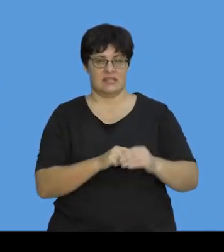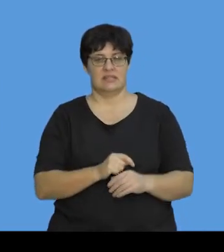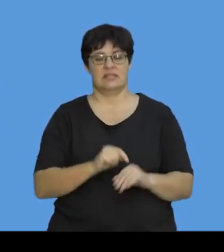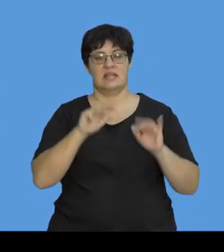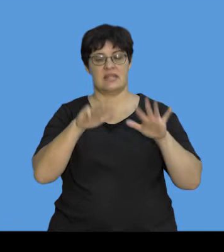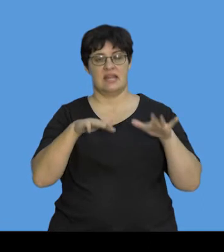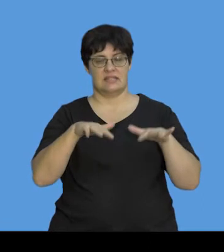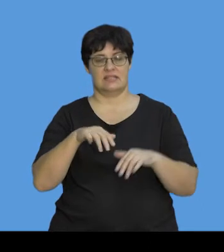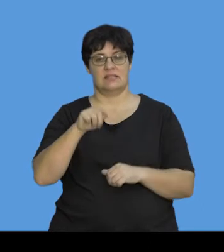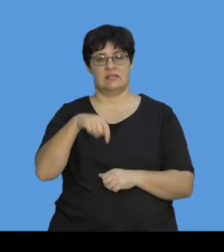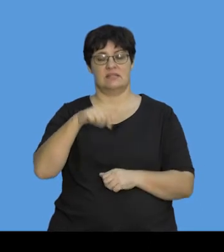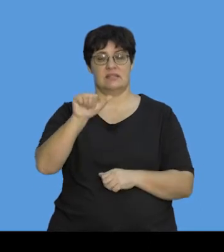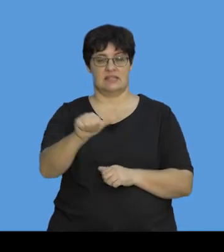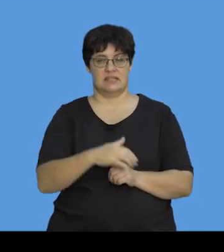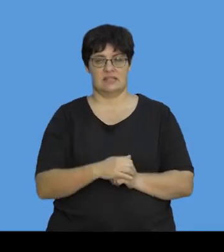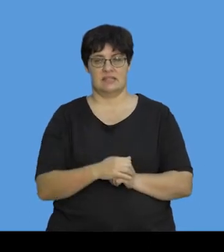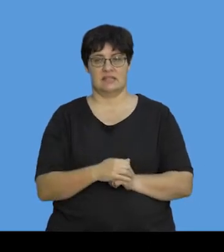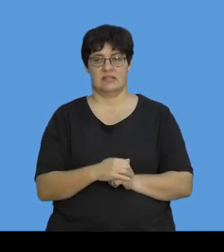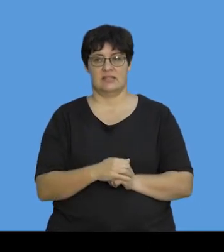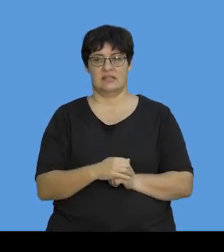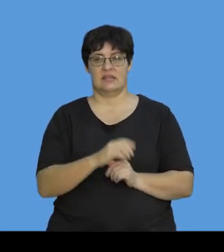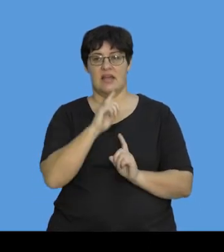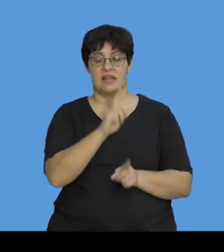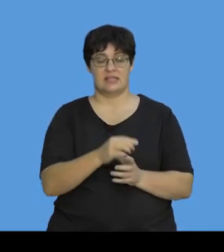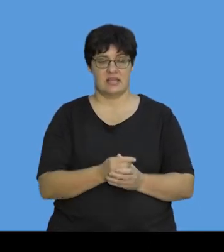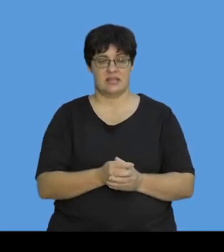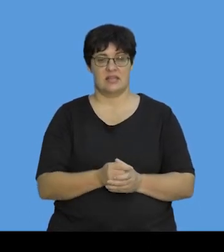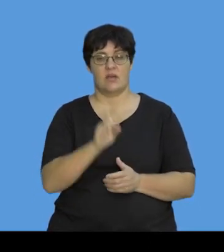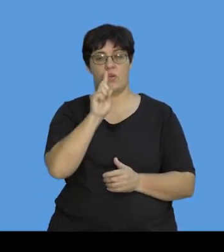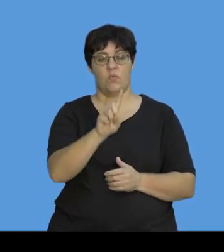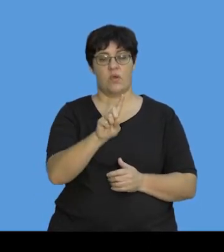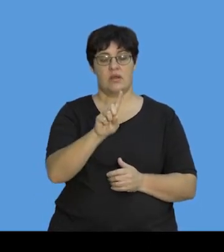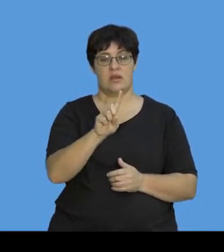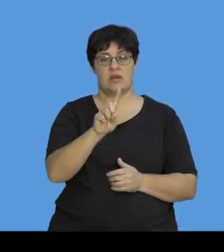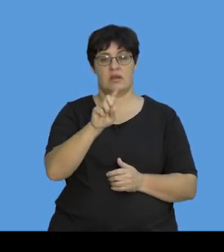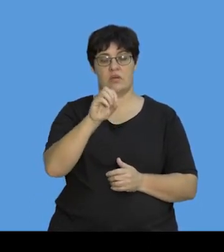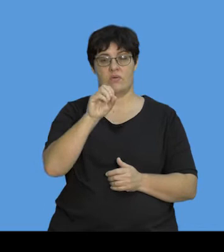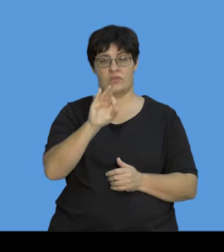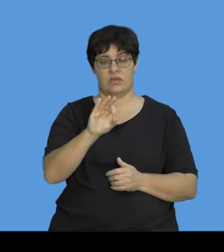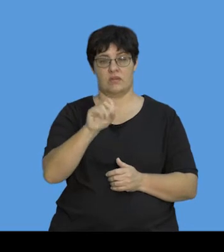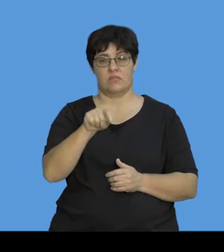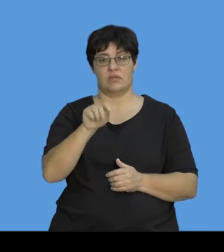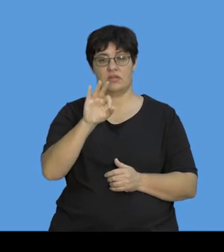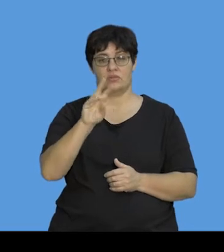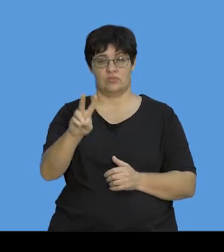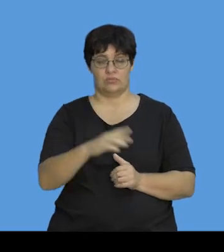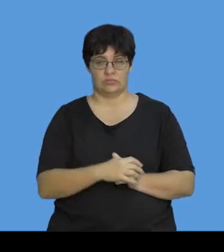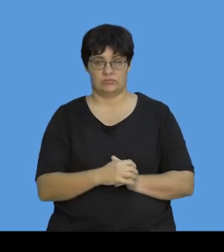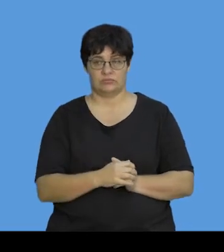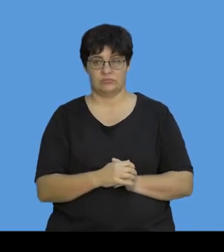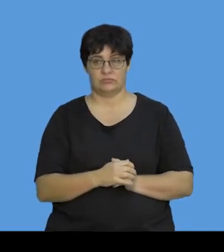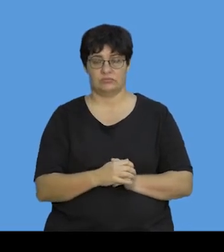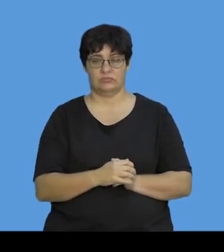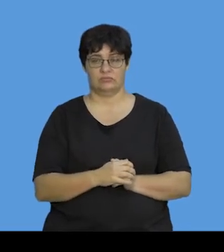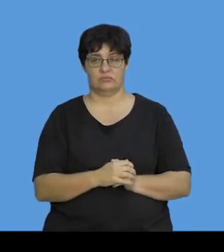by 19.6. And I get 103,32. Remember, we round off to 2